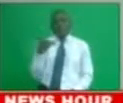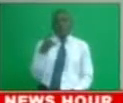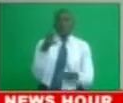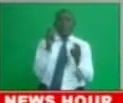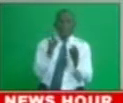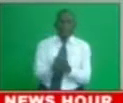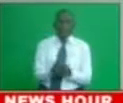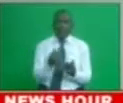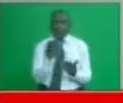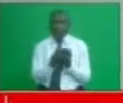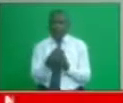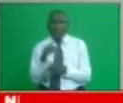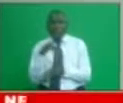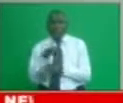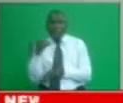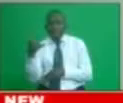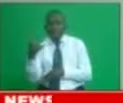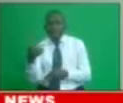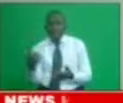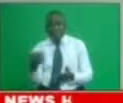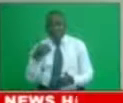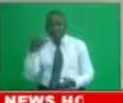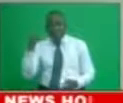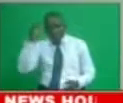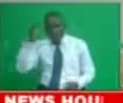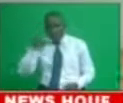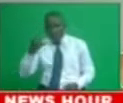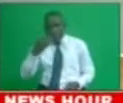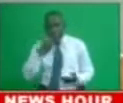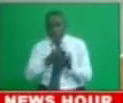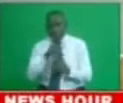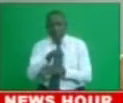issue. Good evening, Alhaji Ramadan.